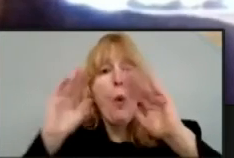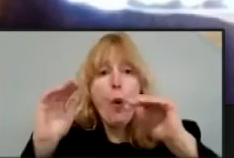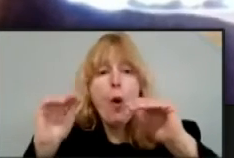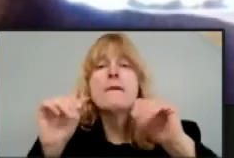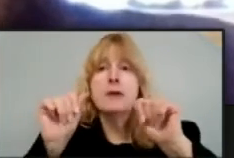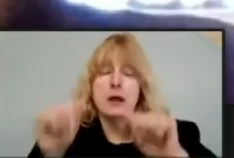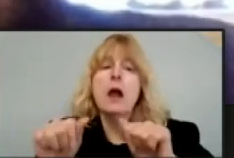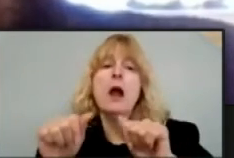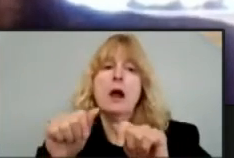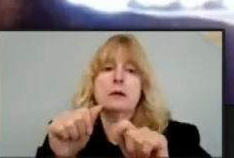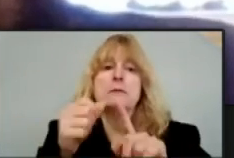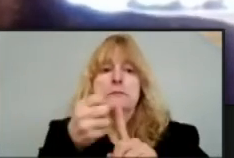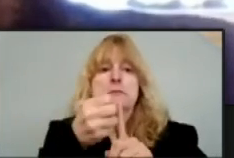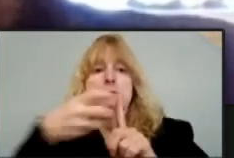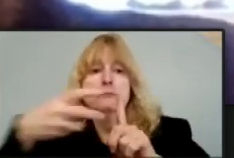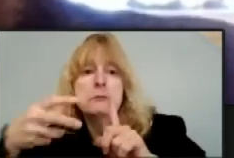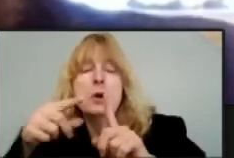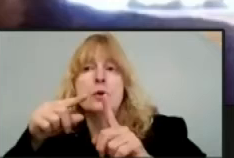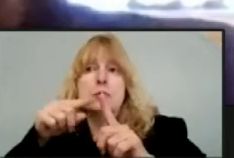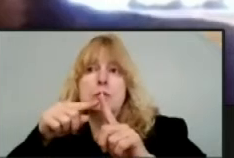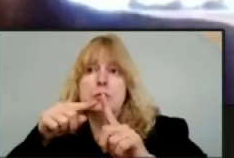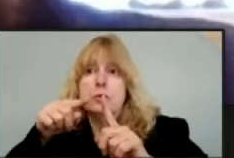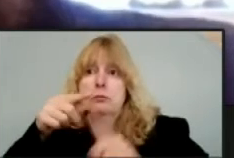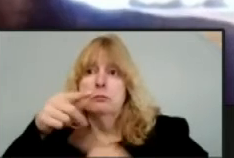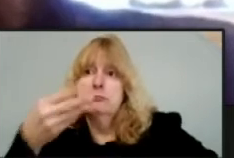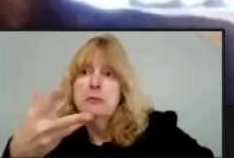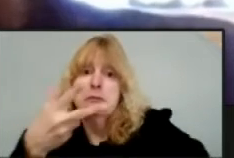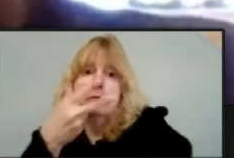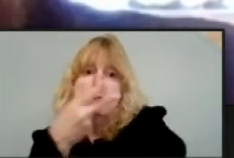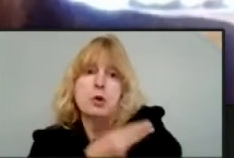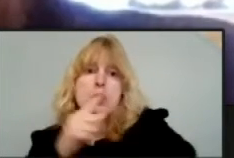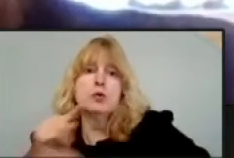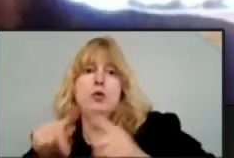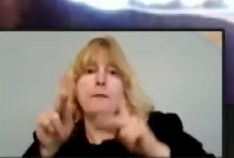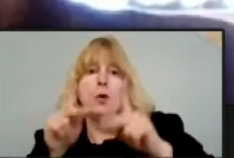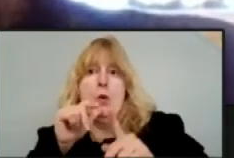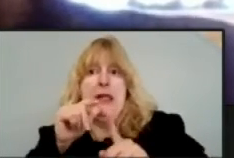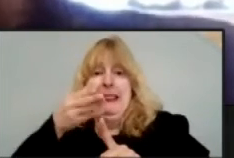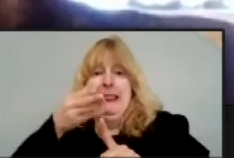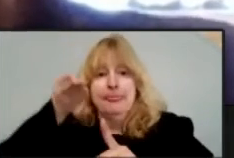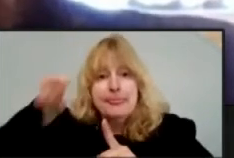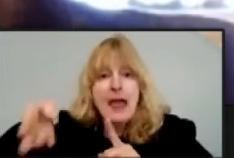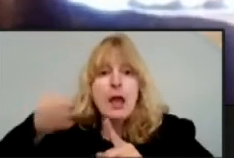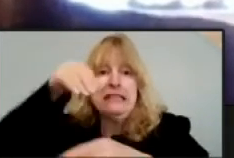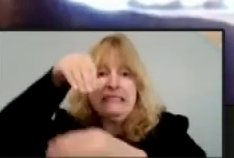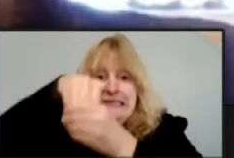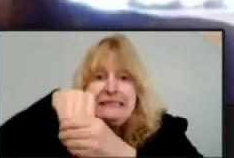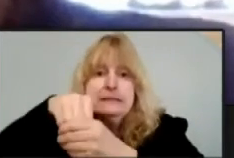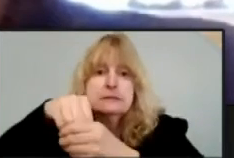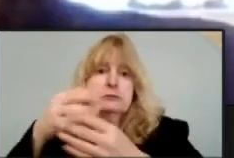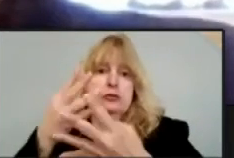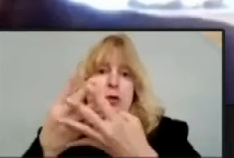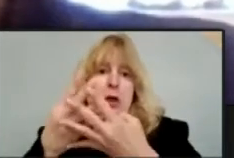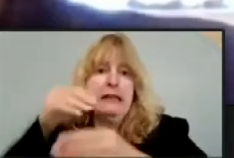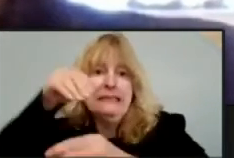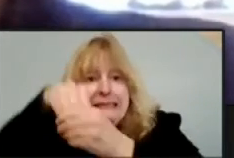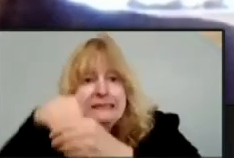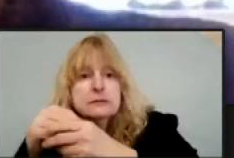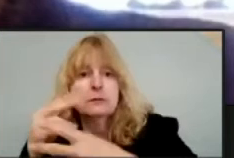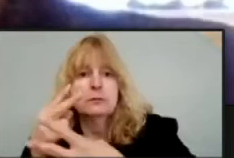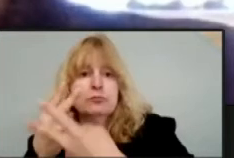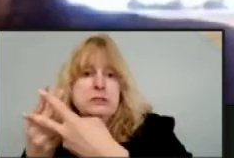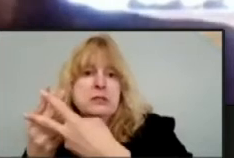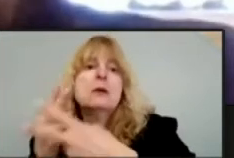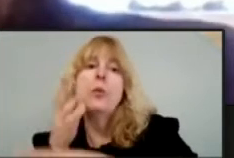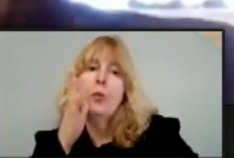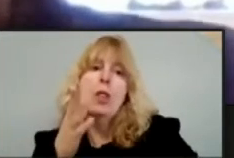expand that to assure that the residents in the jails and prisons are vaccinated as well. But that will not be